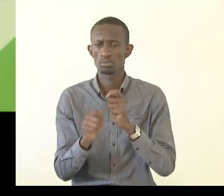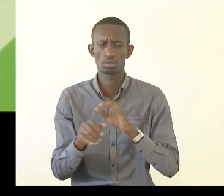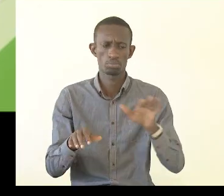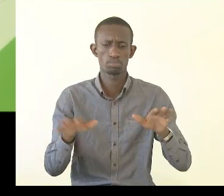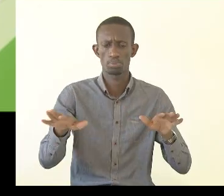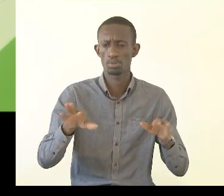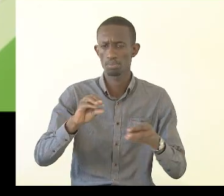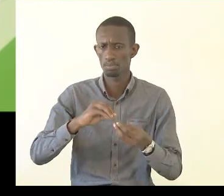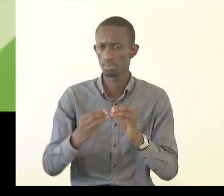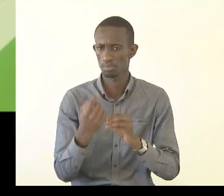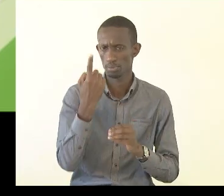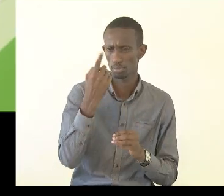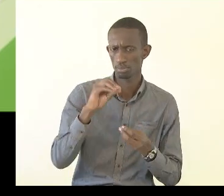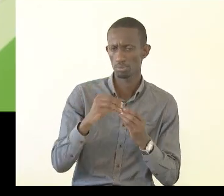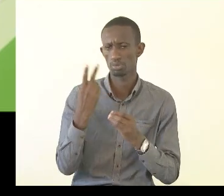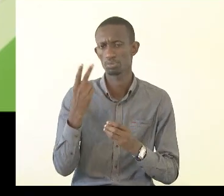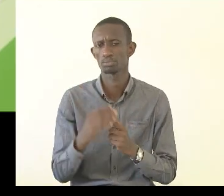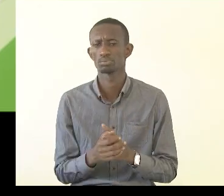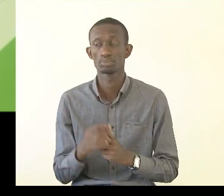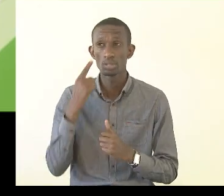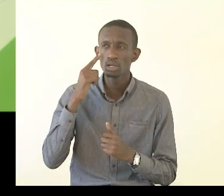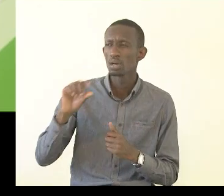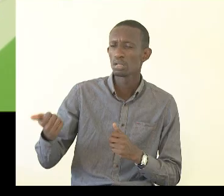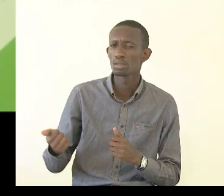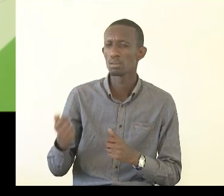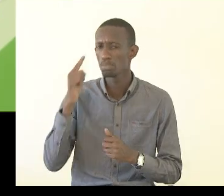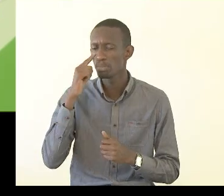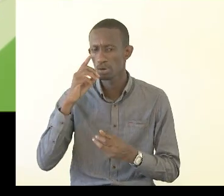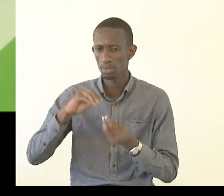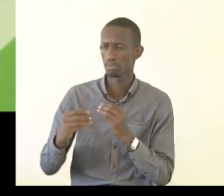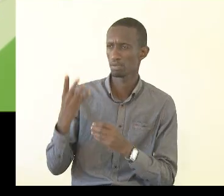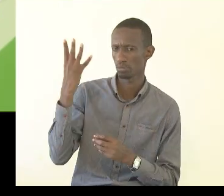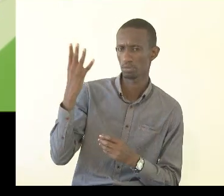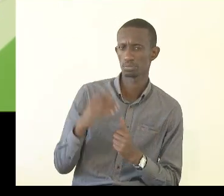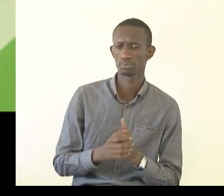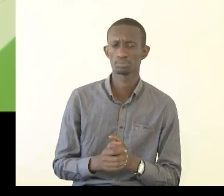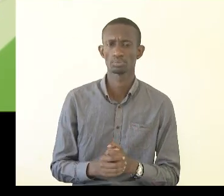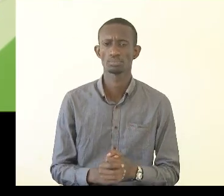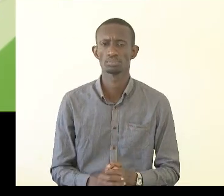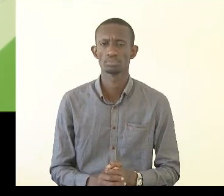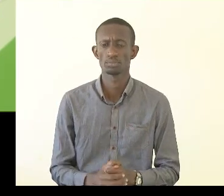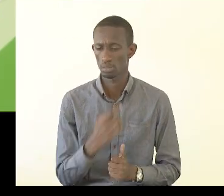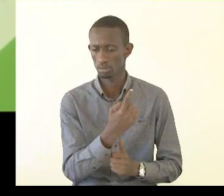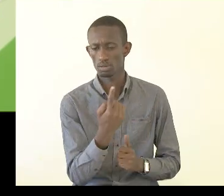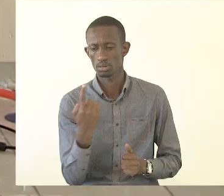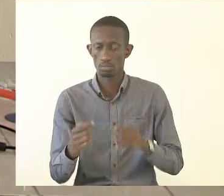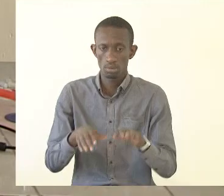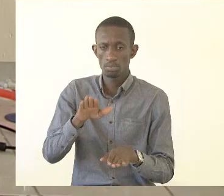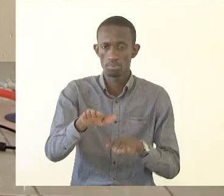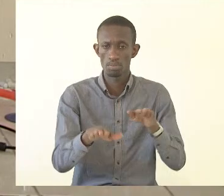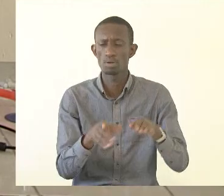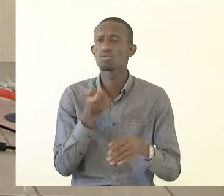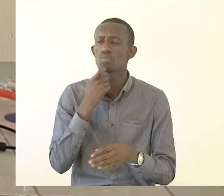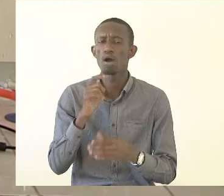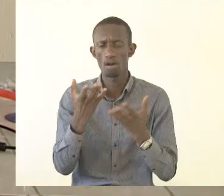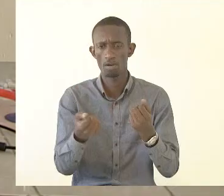Now we have another substitution, number 4. So we have what are the reagents. For each of the steps, we need the